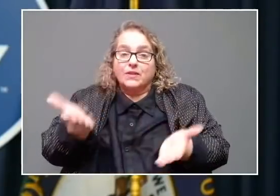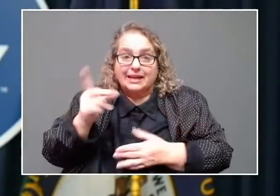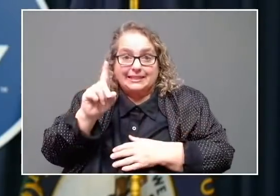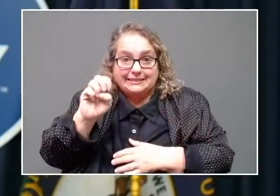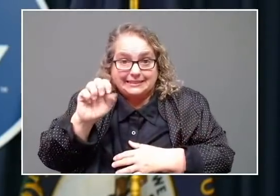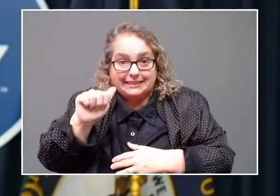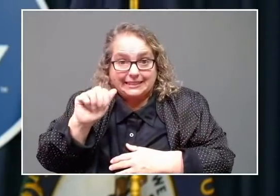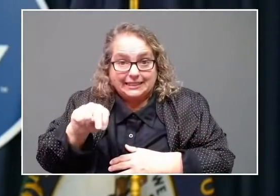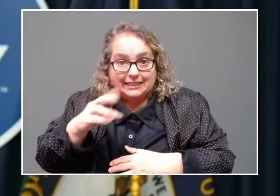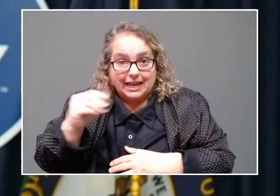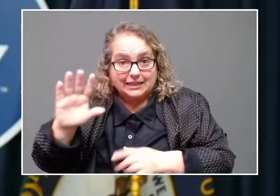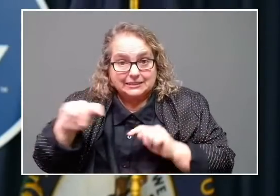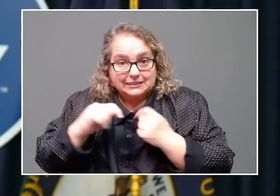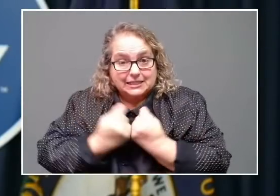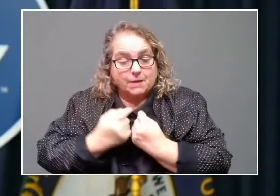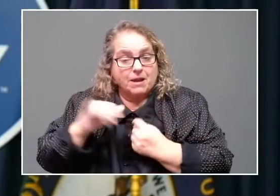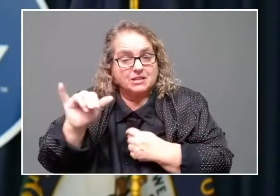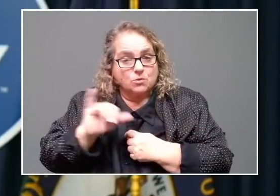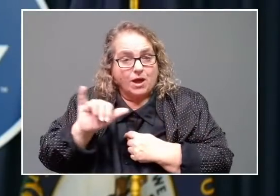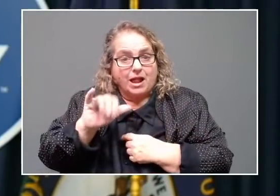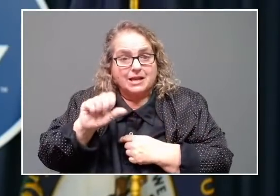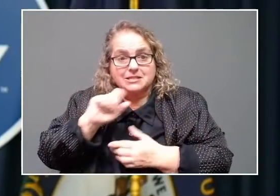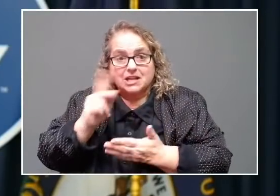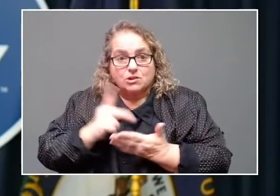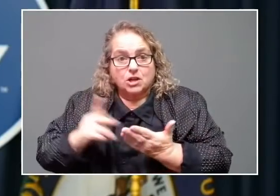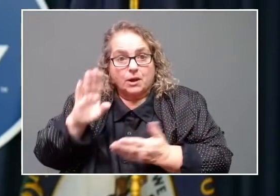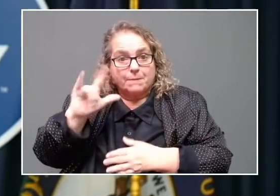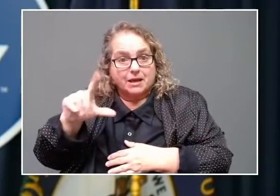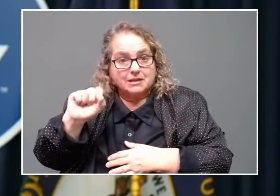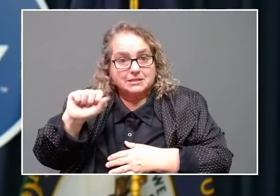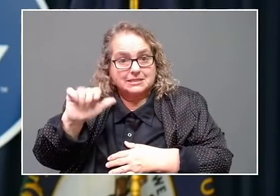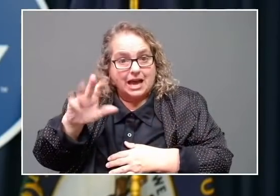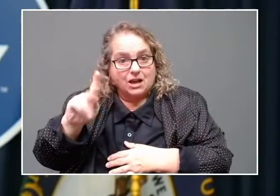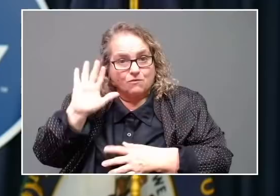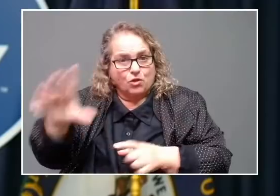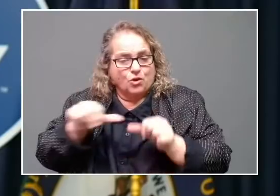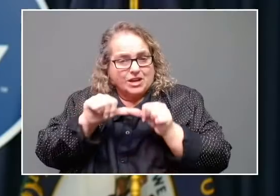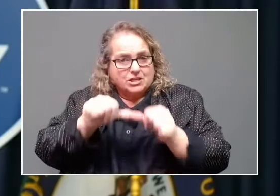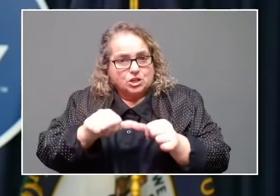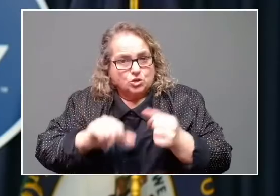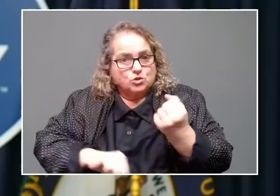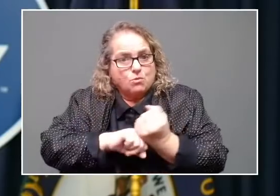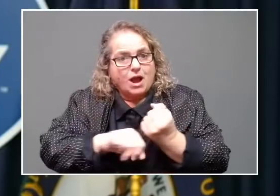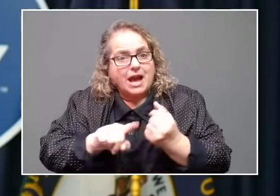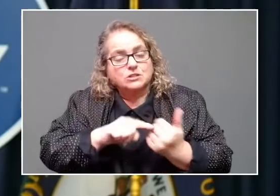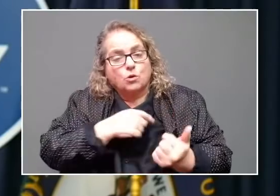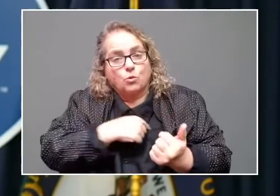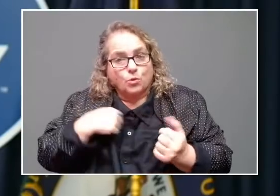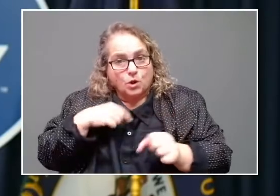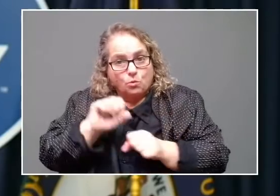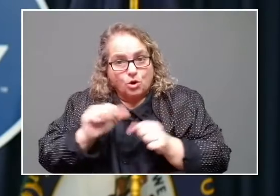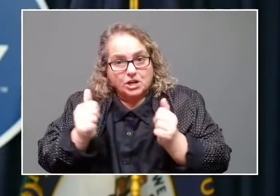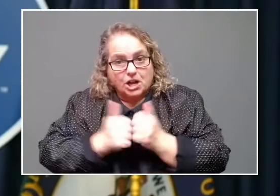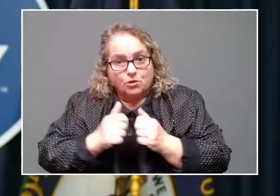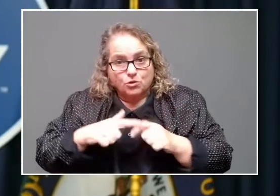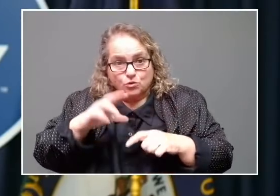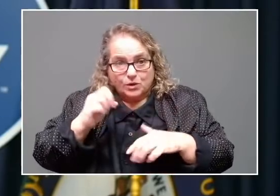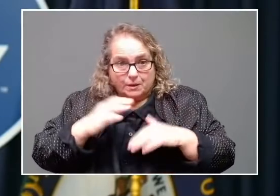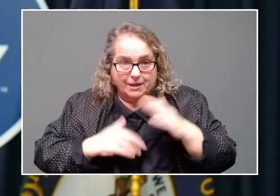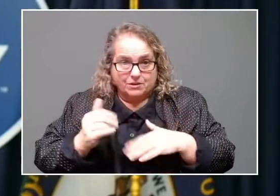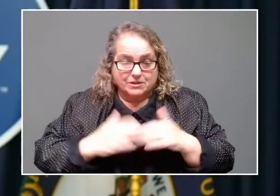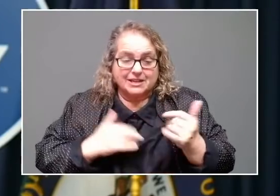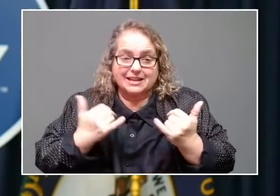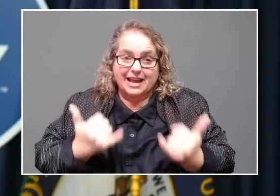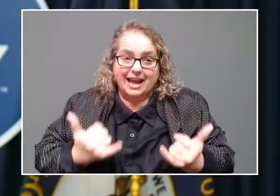as Secretary Vilsack, for their continued support as we work together to rebuild. And now for a little good news